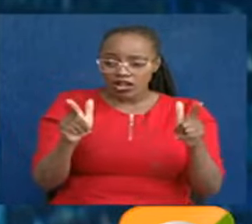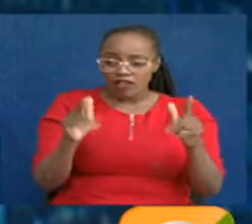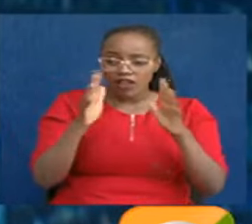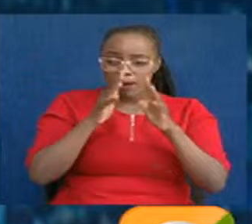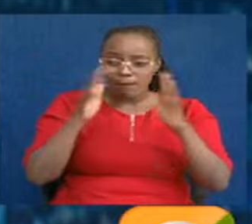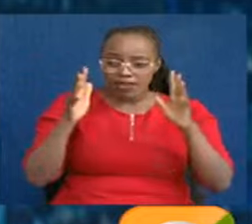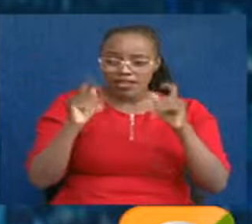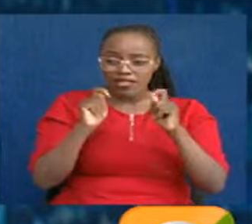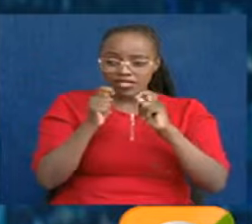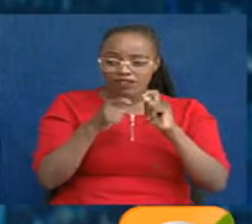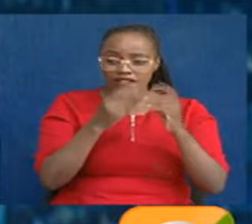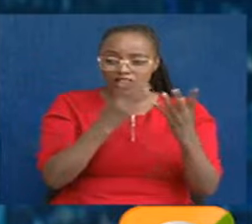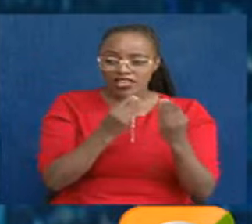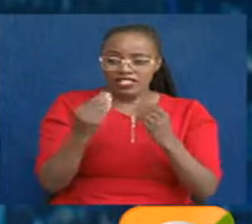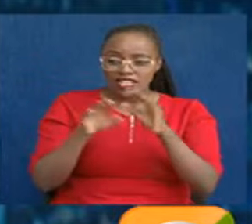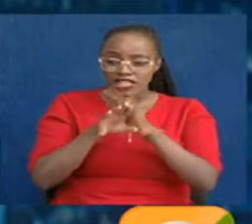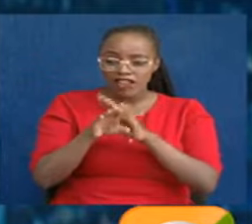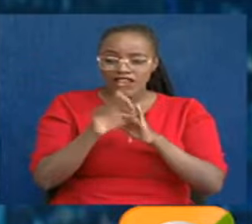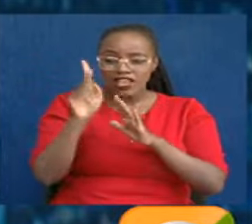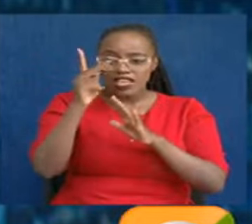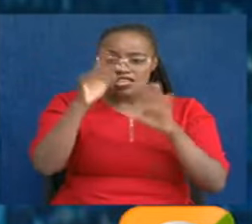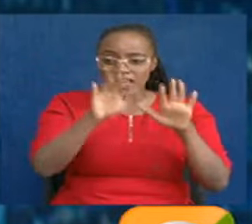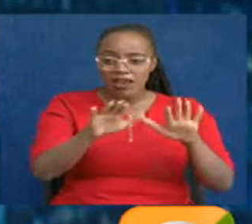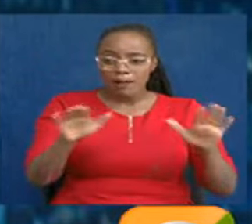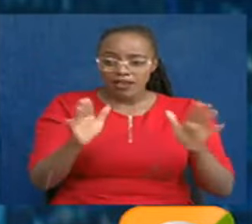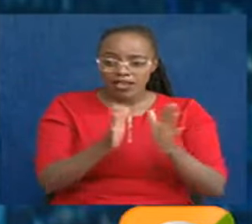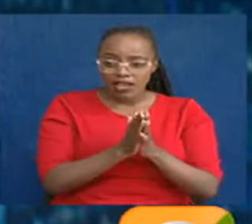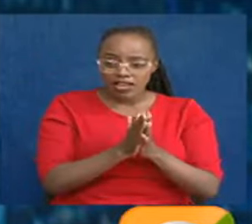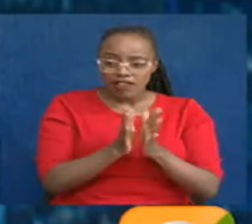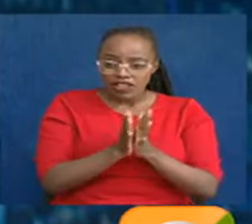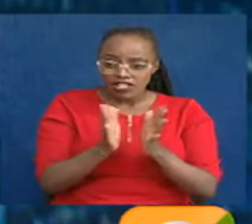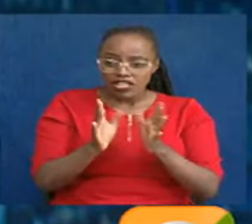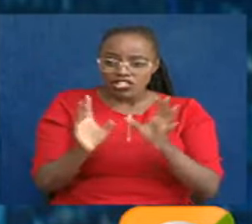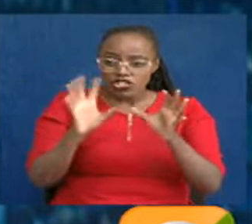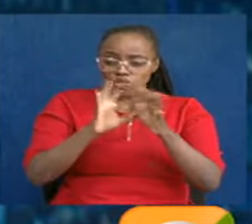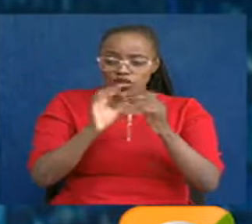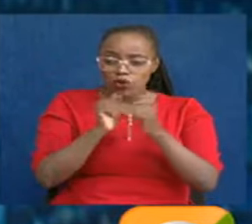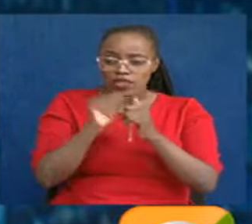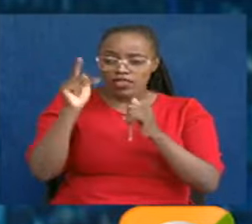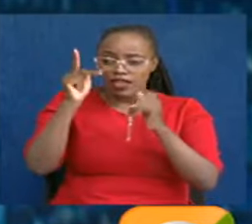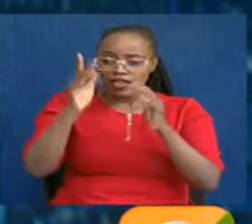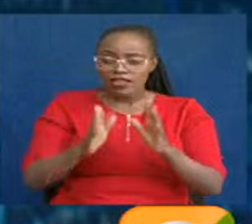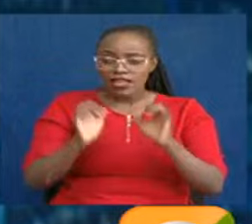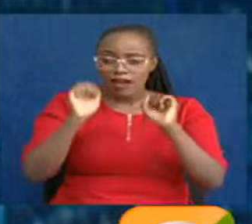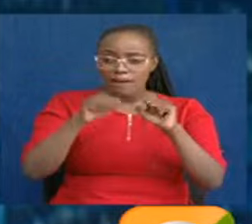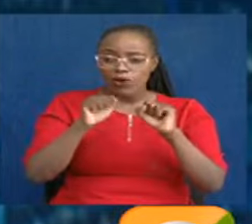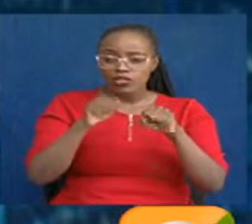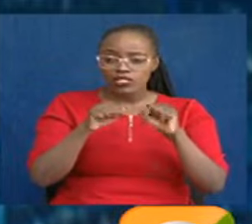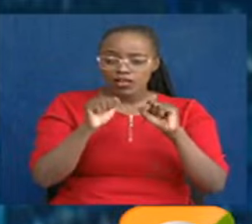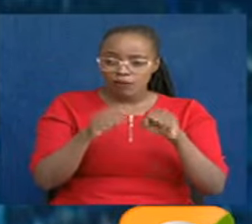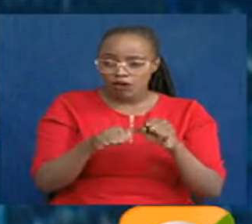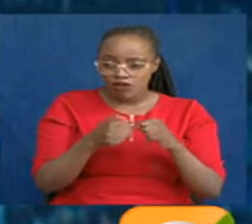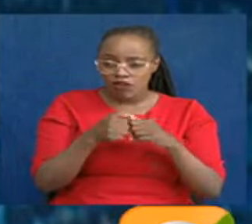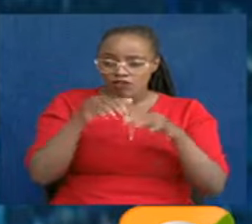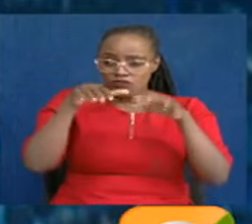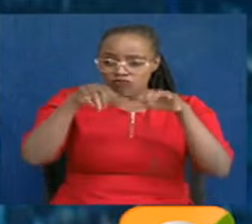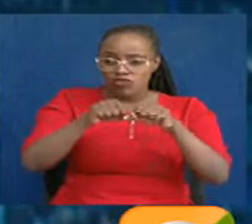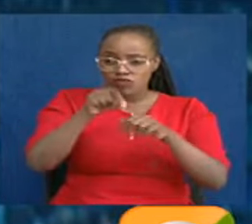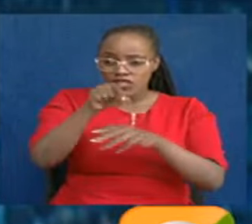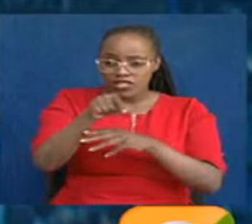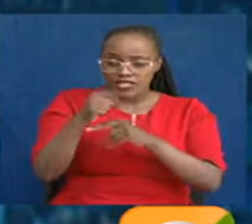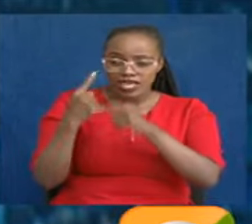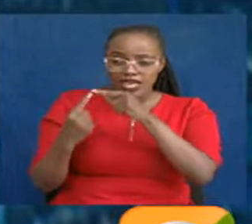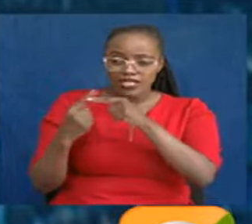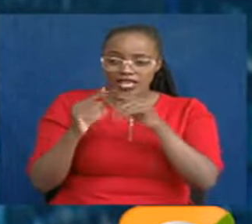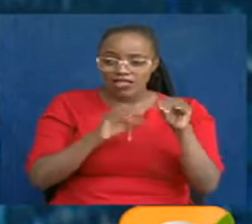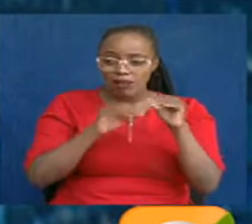companies easily access the Kenyan market, and jointly with the Kenyan counterparts be able to take those